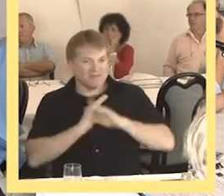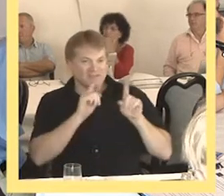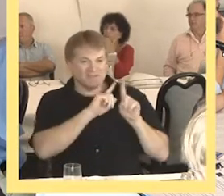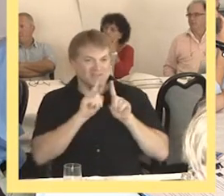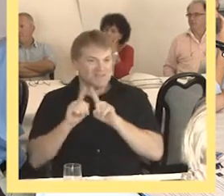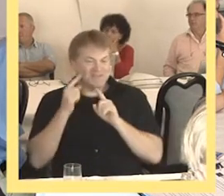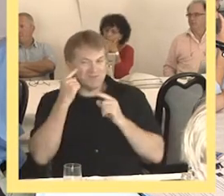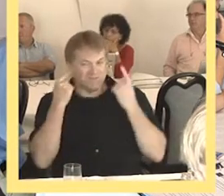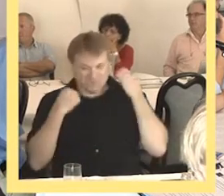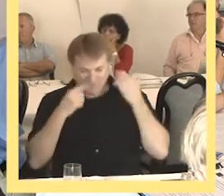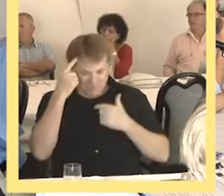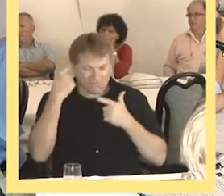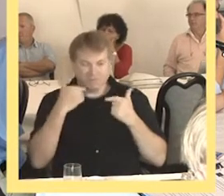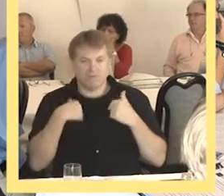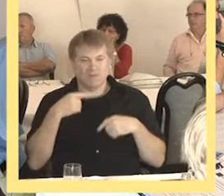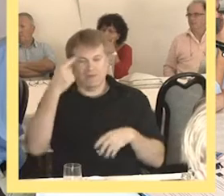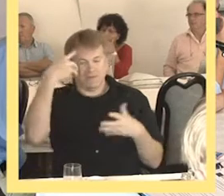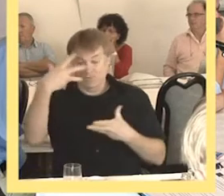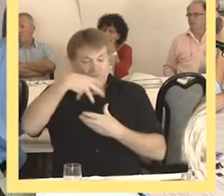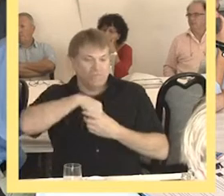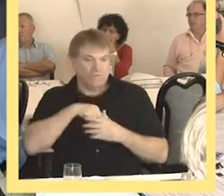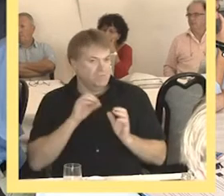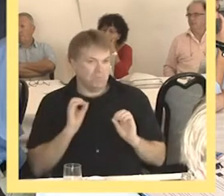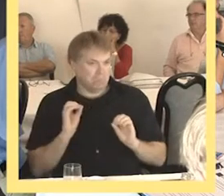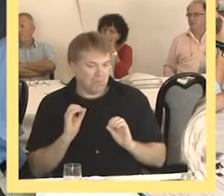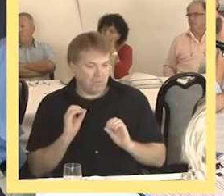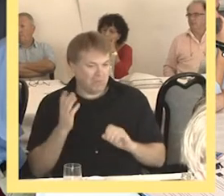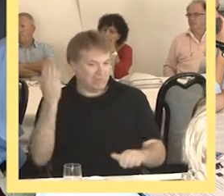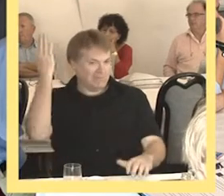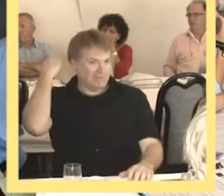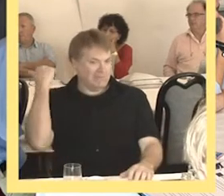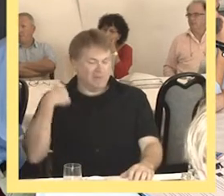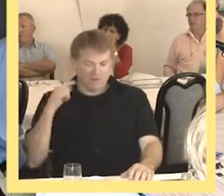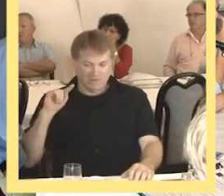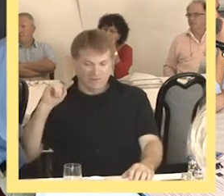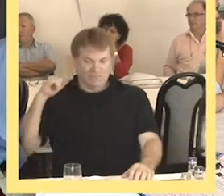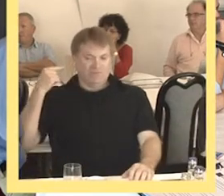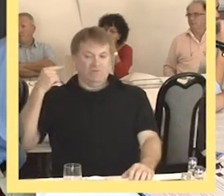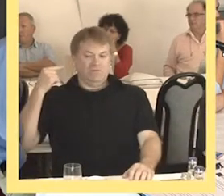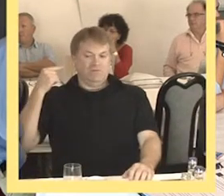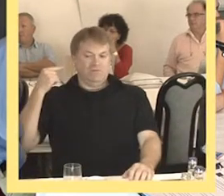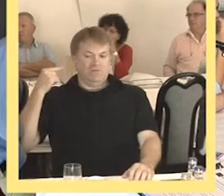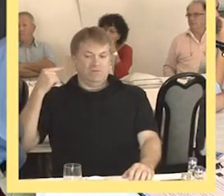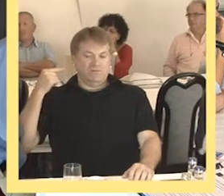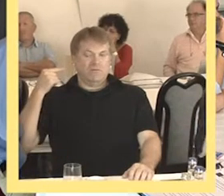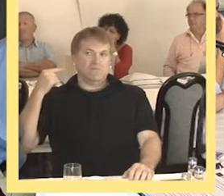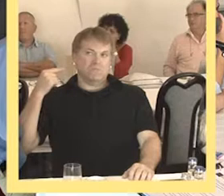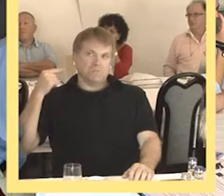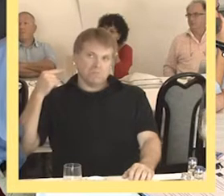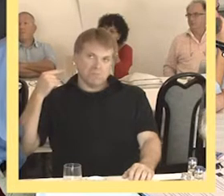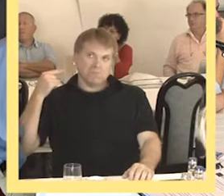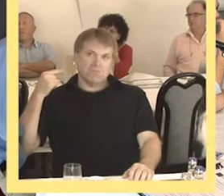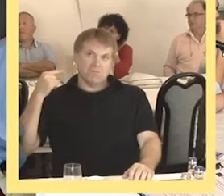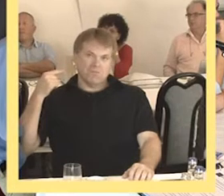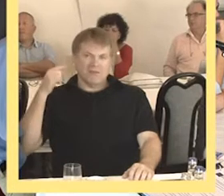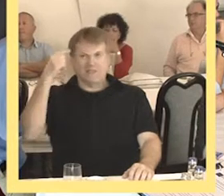this project and putting it on the way, because we think in terms of